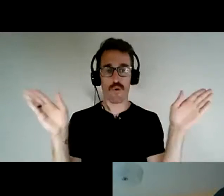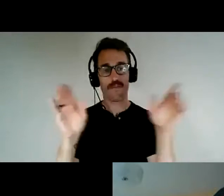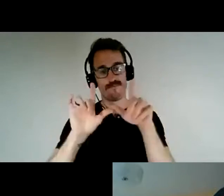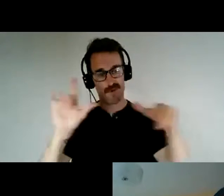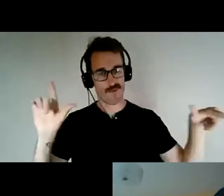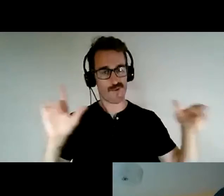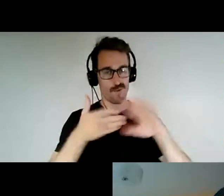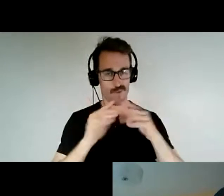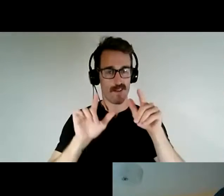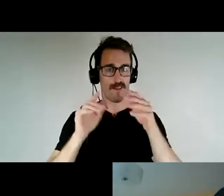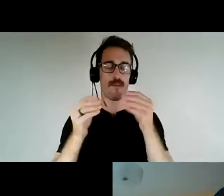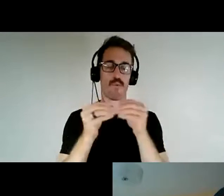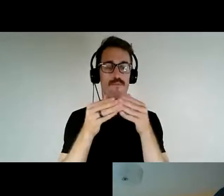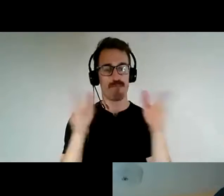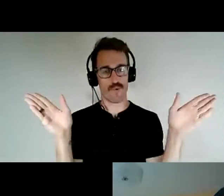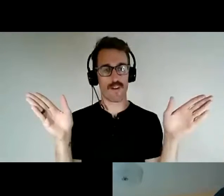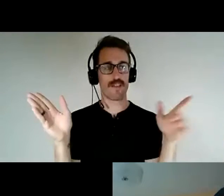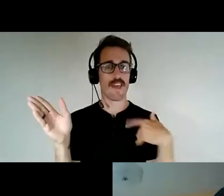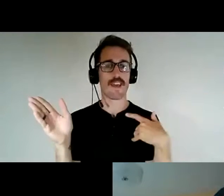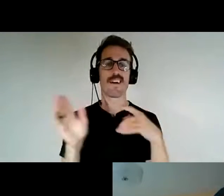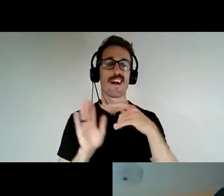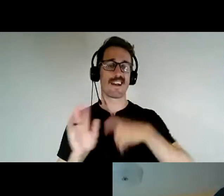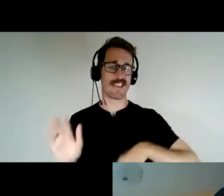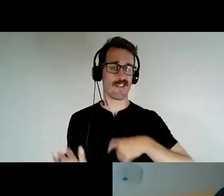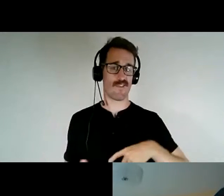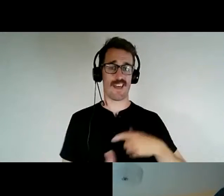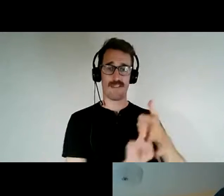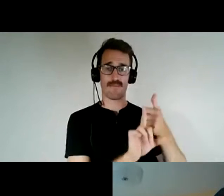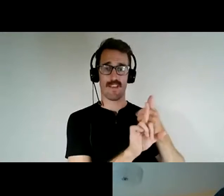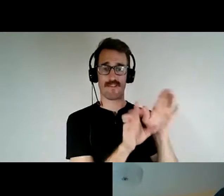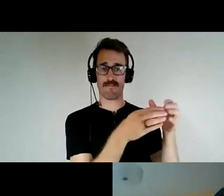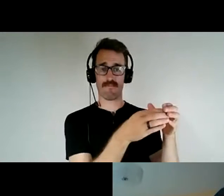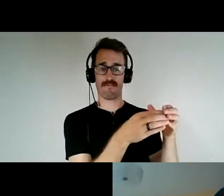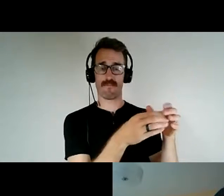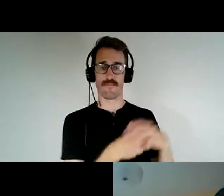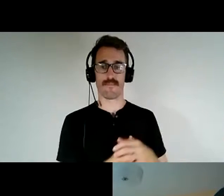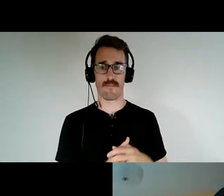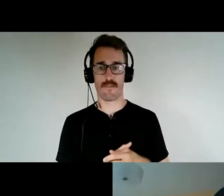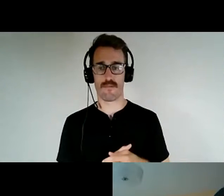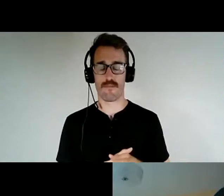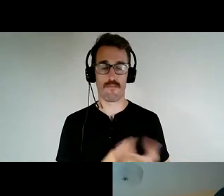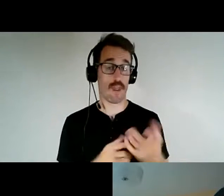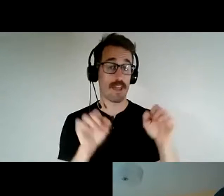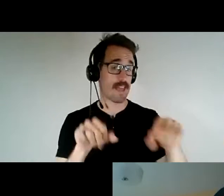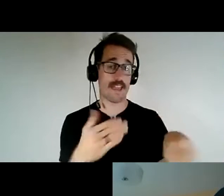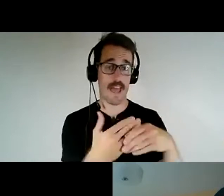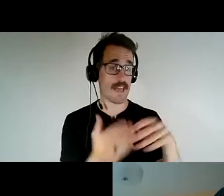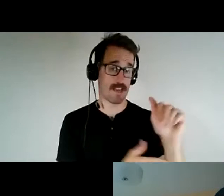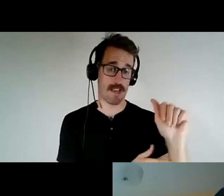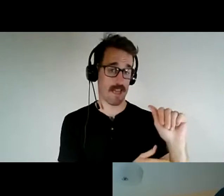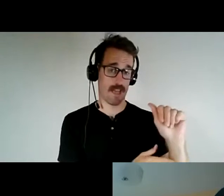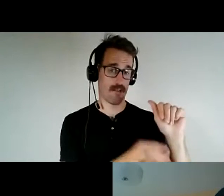and sometimes they identify independently of. But I can certainly add that A. Thank you for